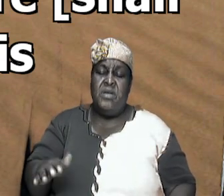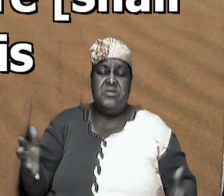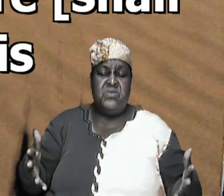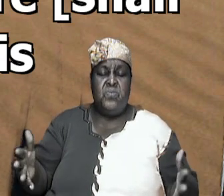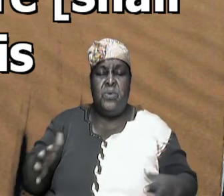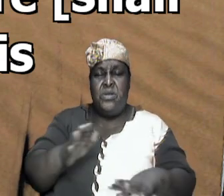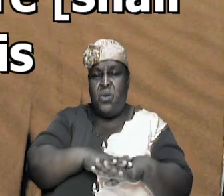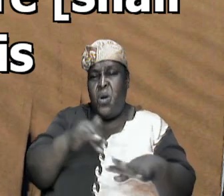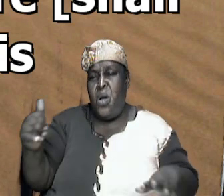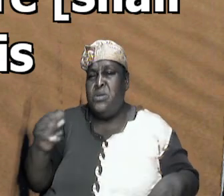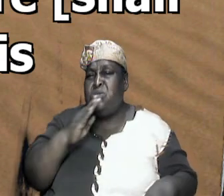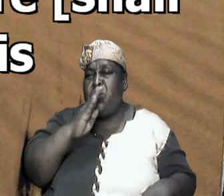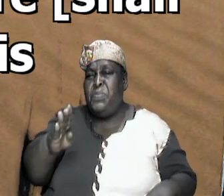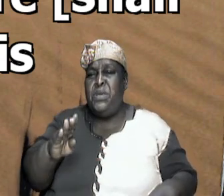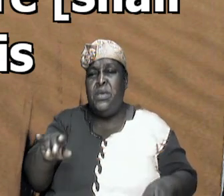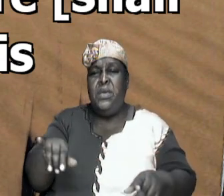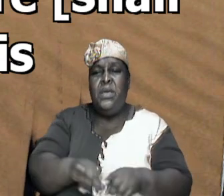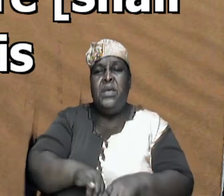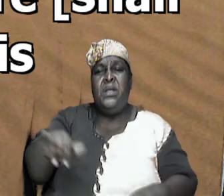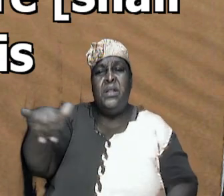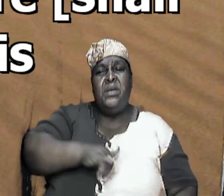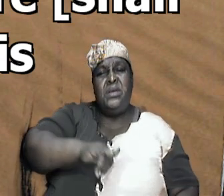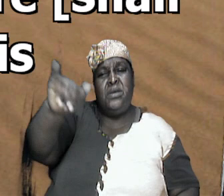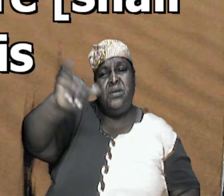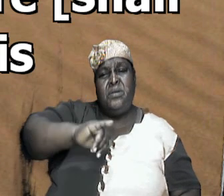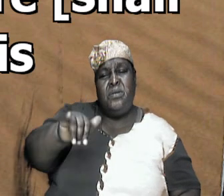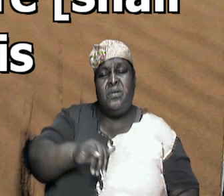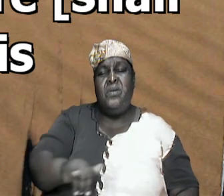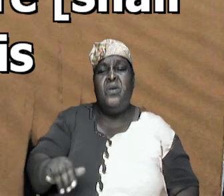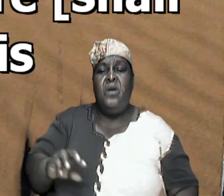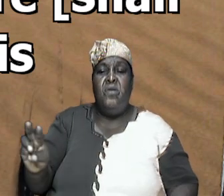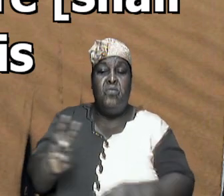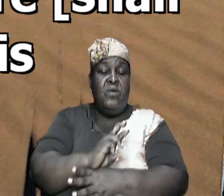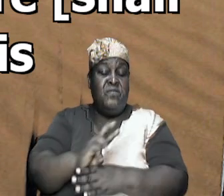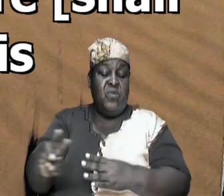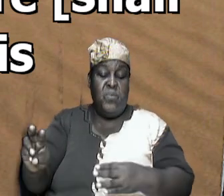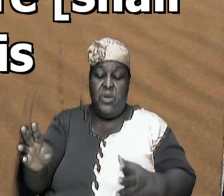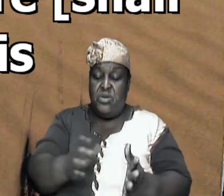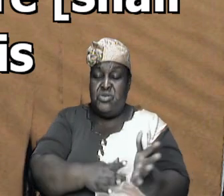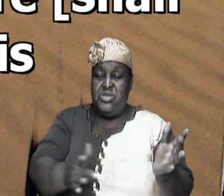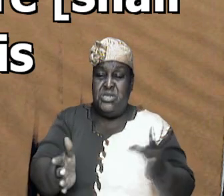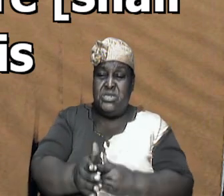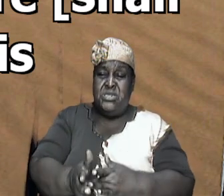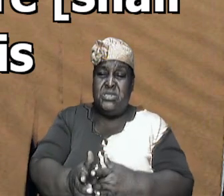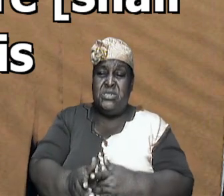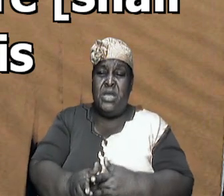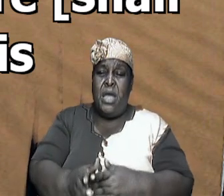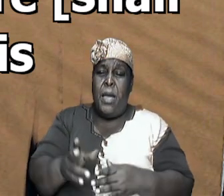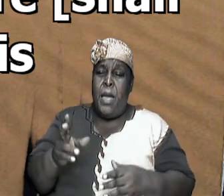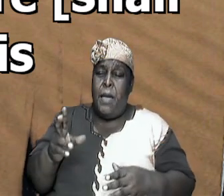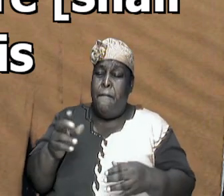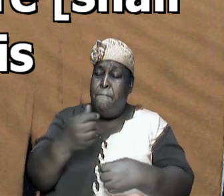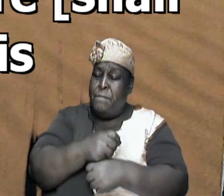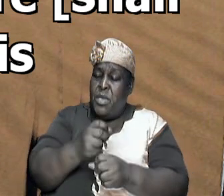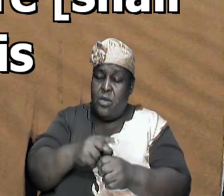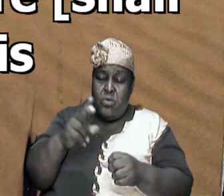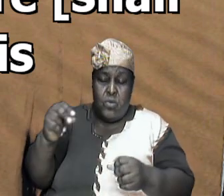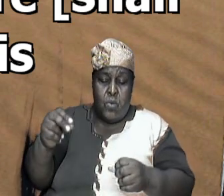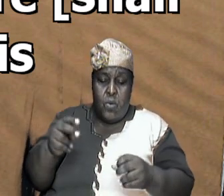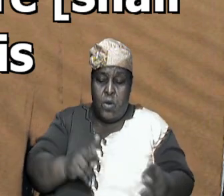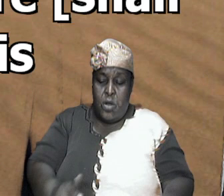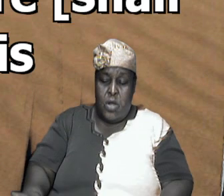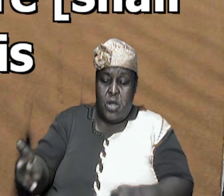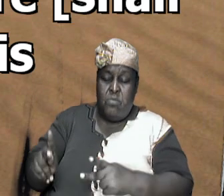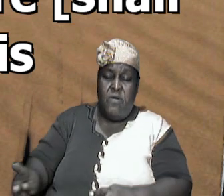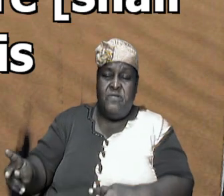be like Christ. The Bible said we are to put on Christ, right? And make no provision for the flesh. And